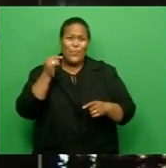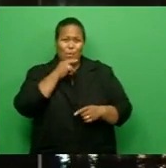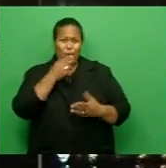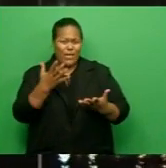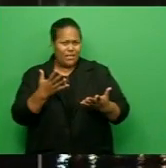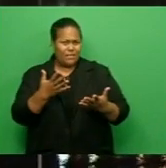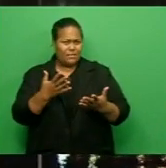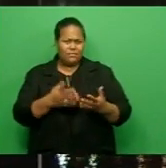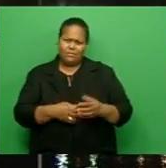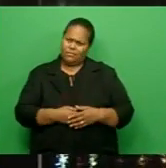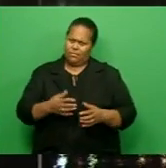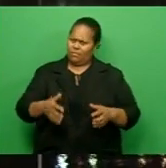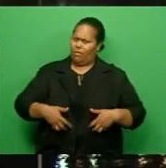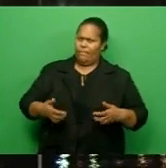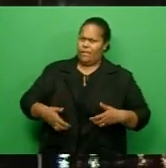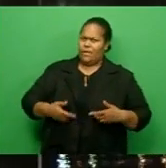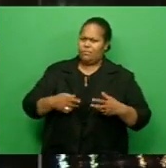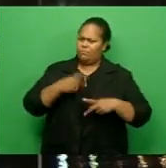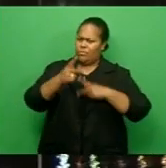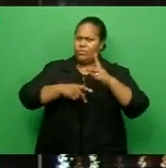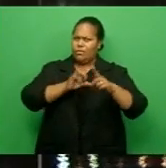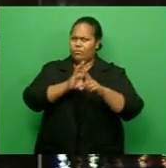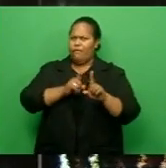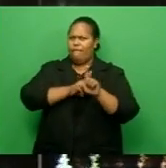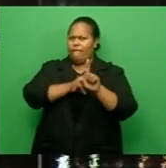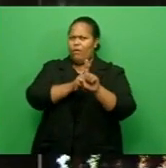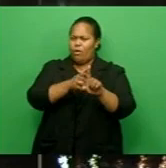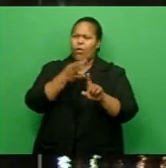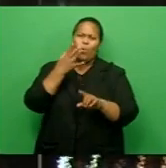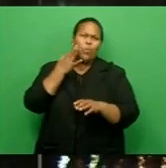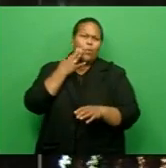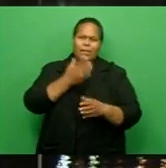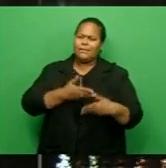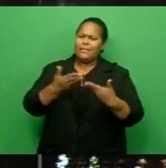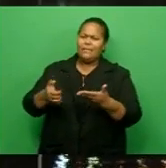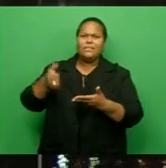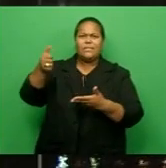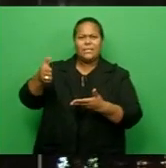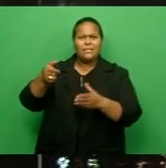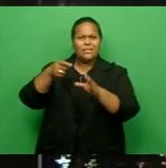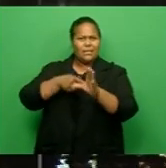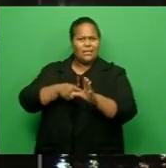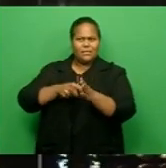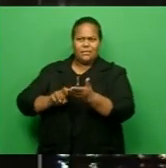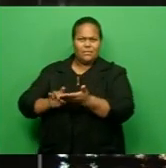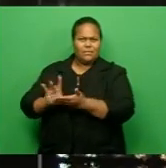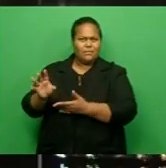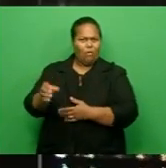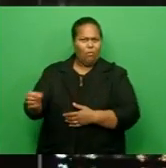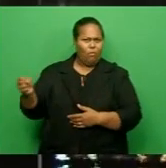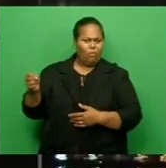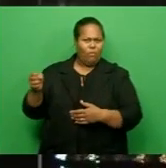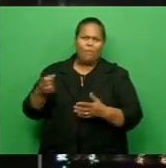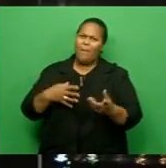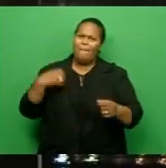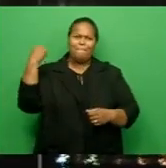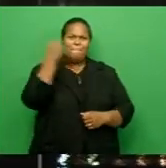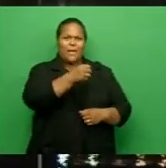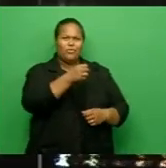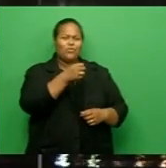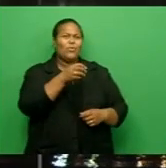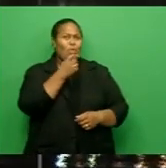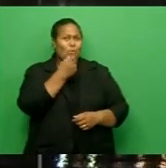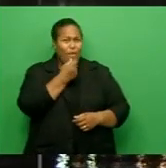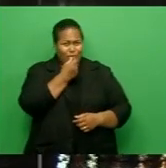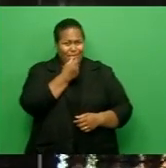that processes were not followed when he was handed a 6-year ban from all levels of rugby. Maya allegedly punched referee Penny